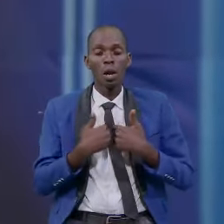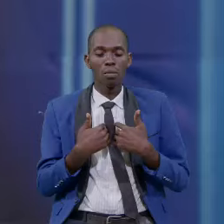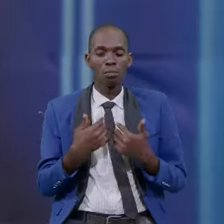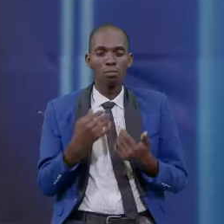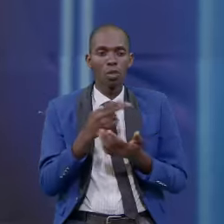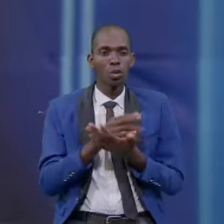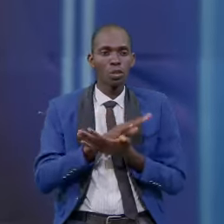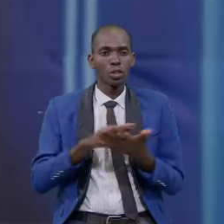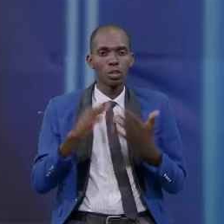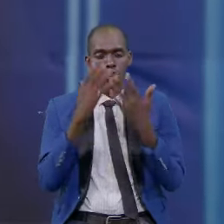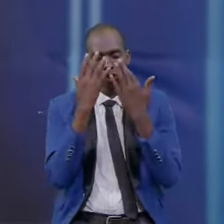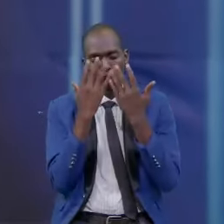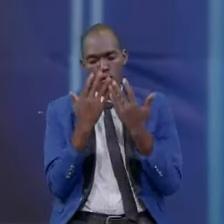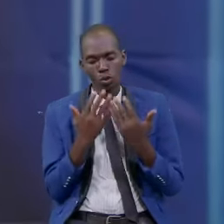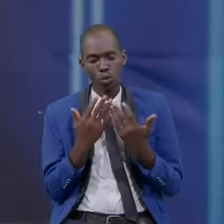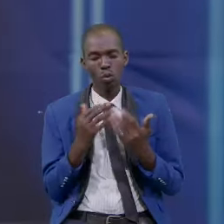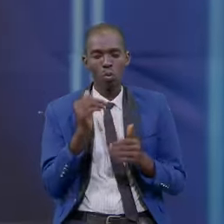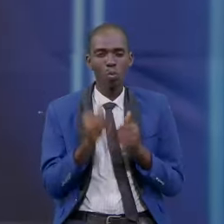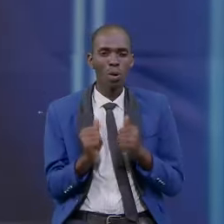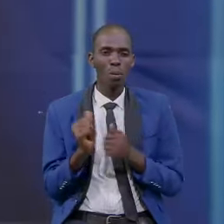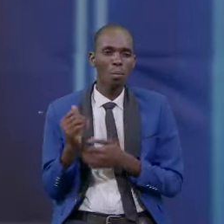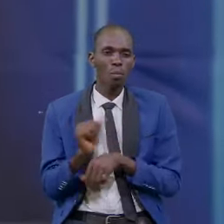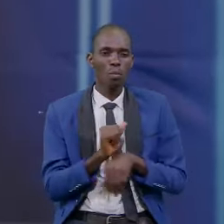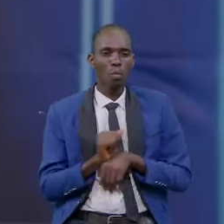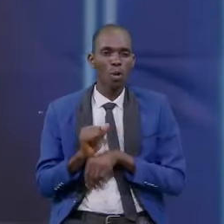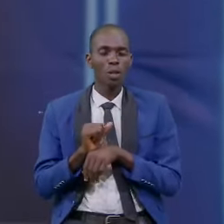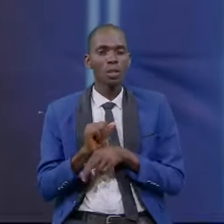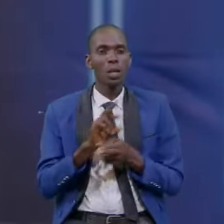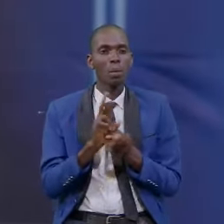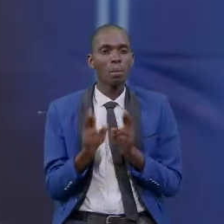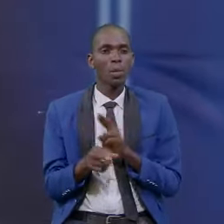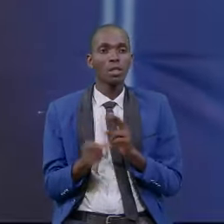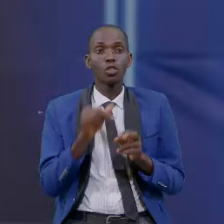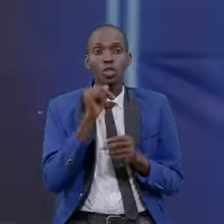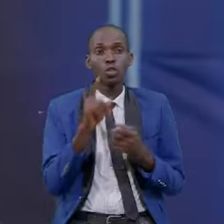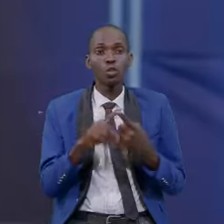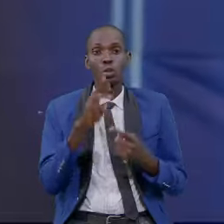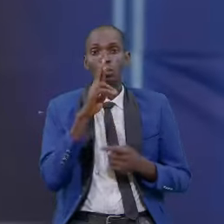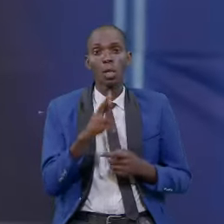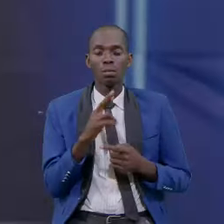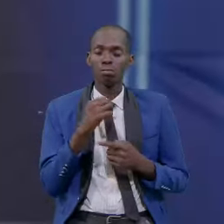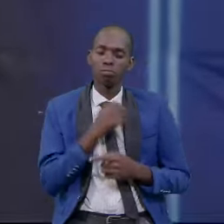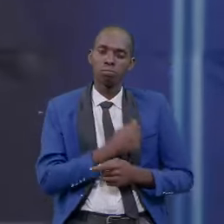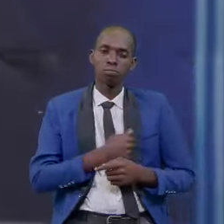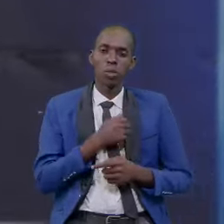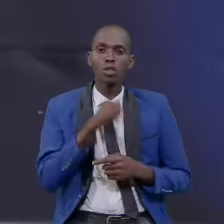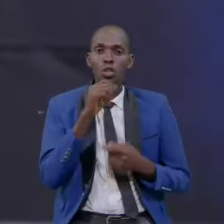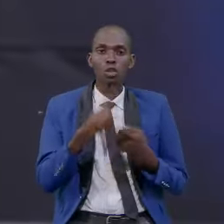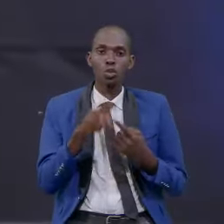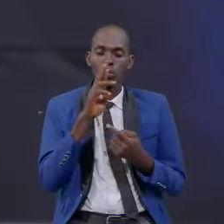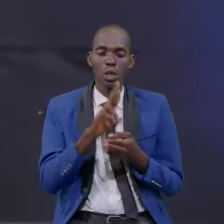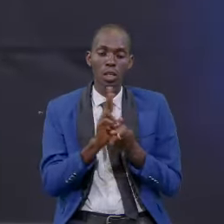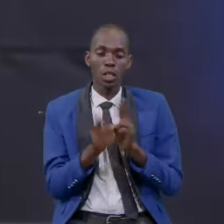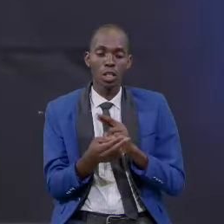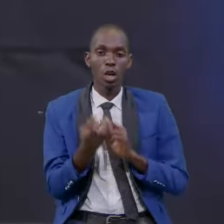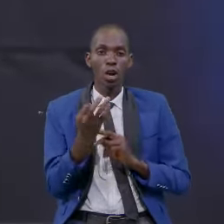to salvation. Not to be regretted of. Not to be repented of. But